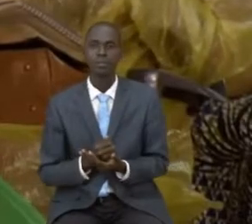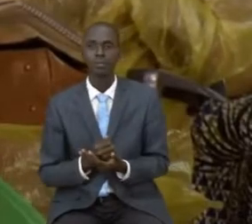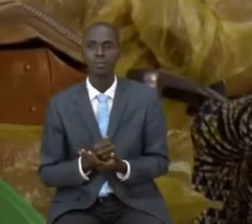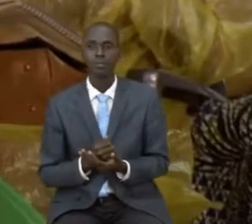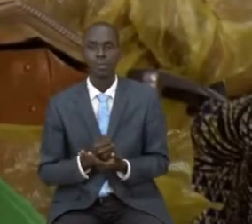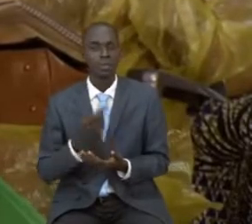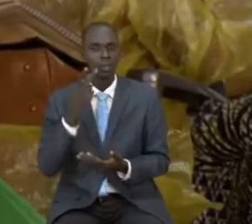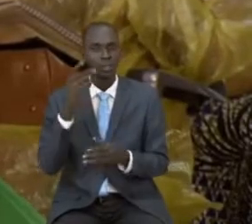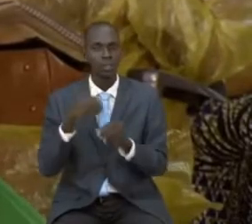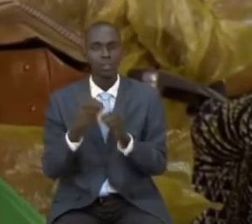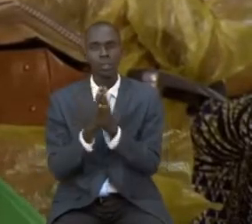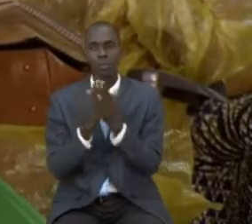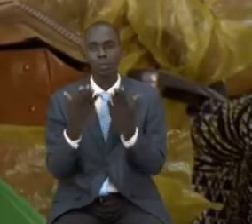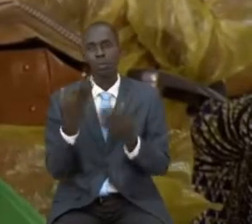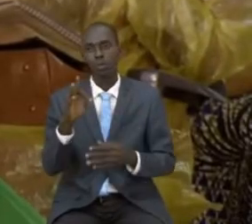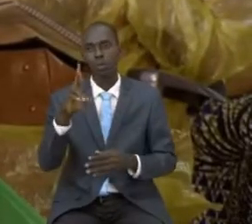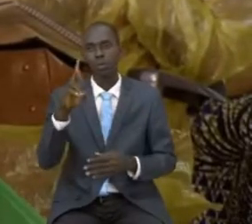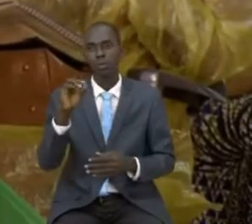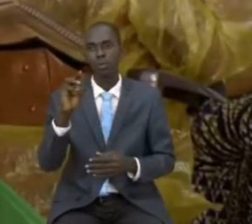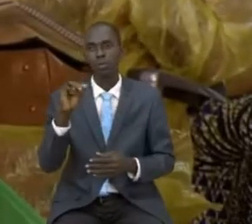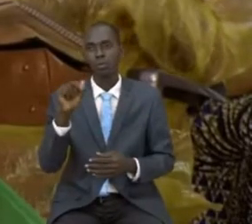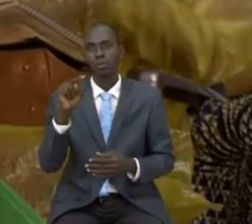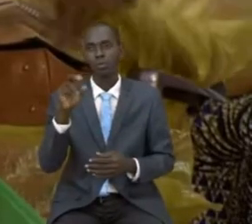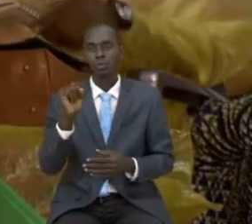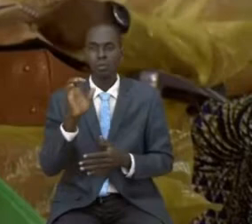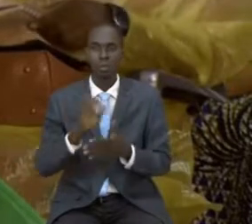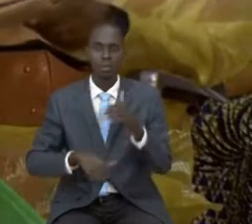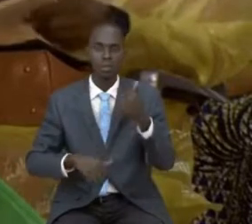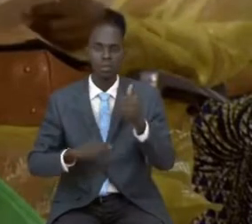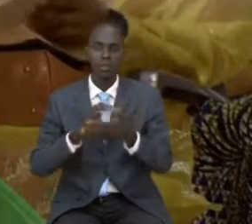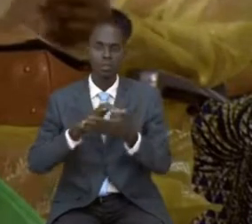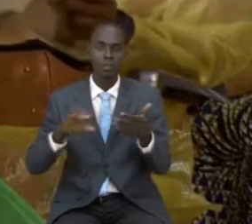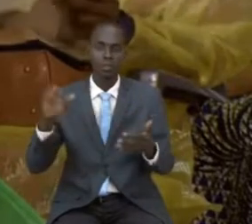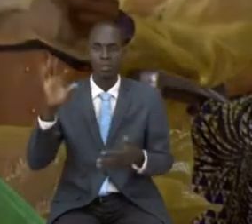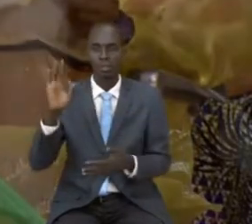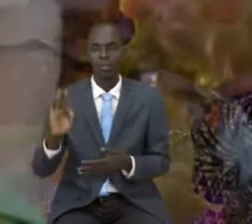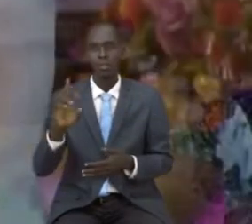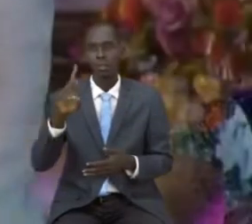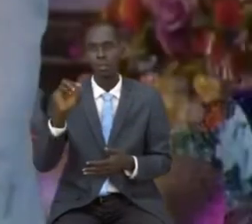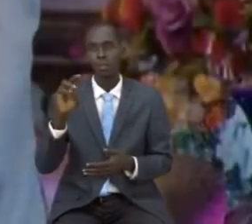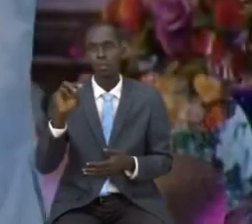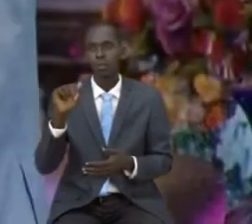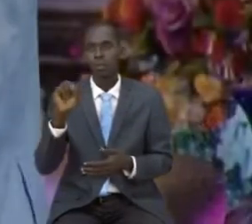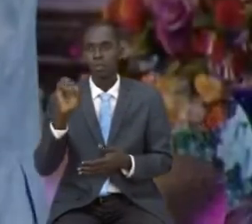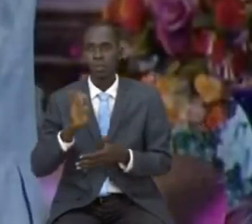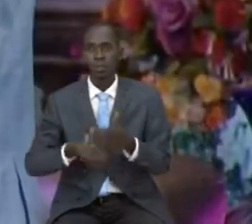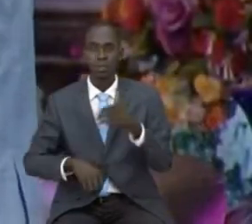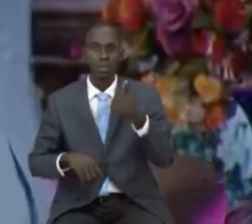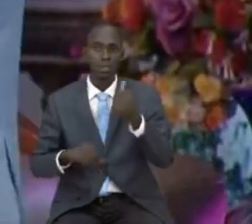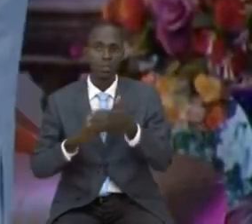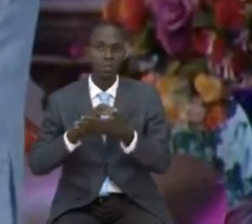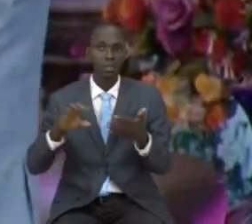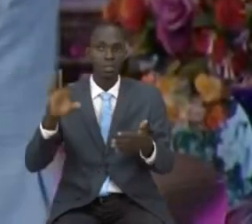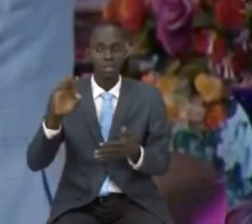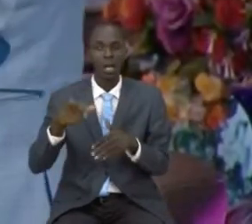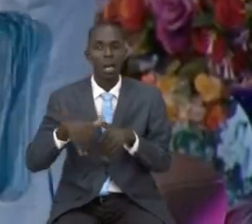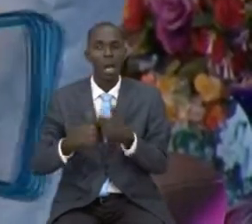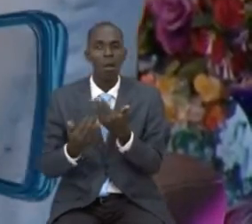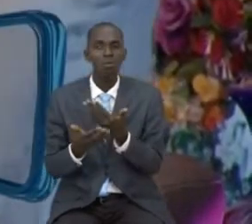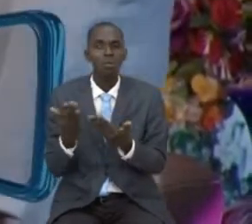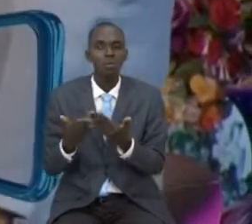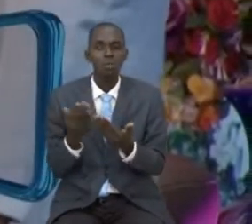at Romans chapter 10, verse 9. How simple it is. That